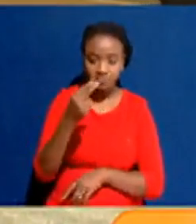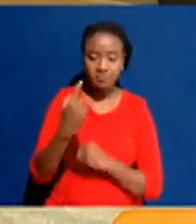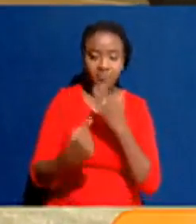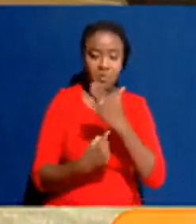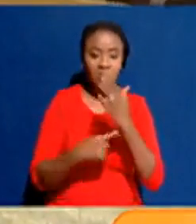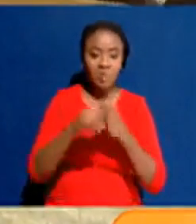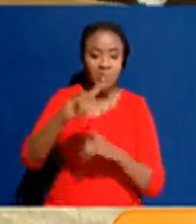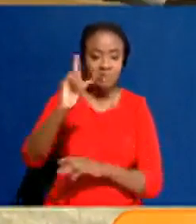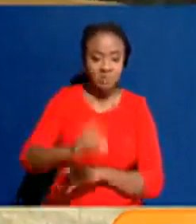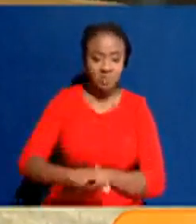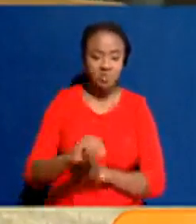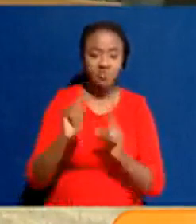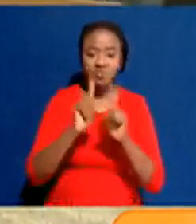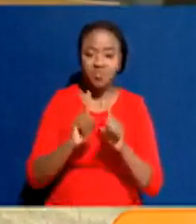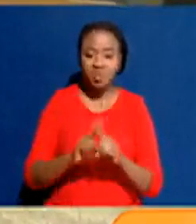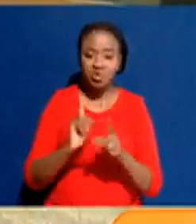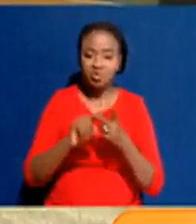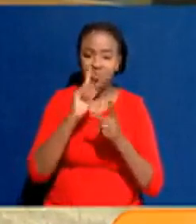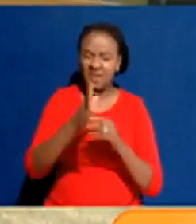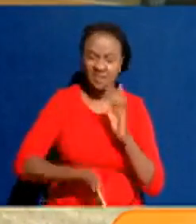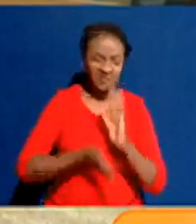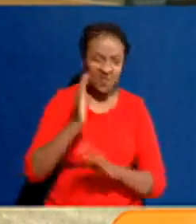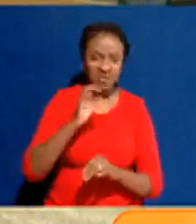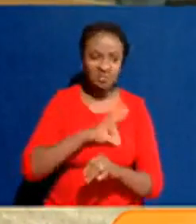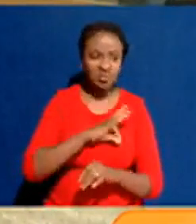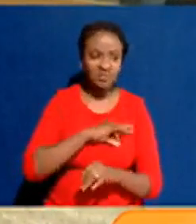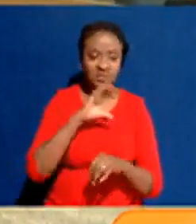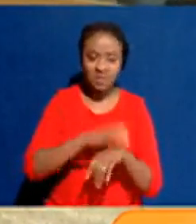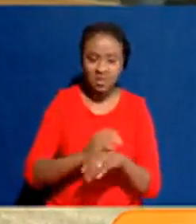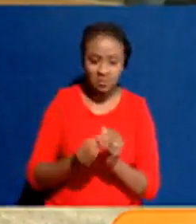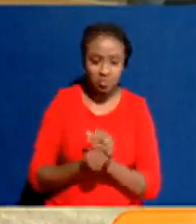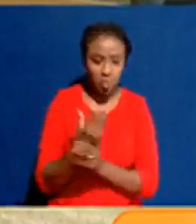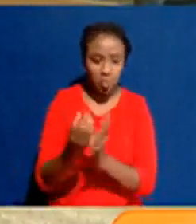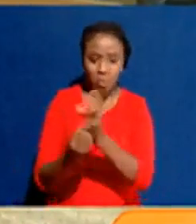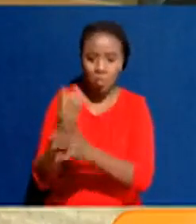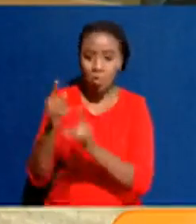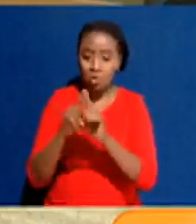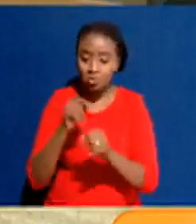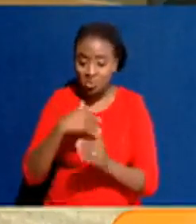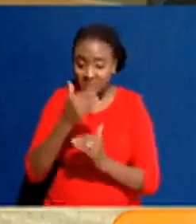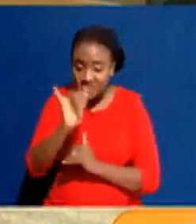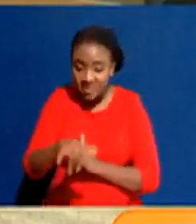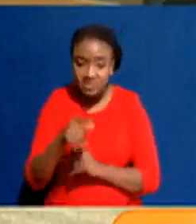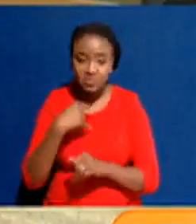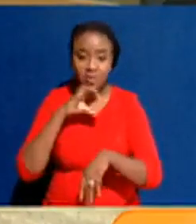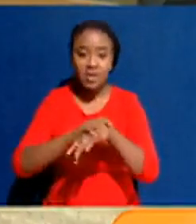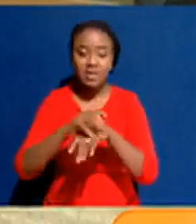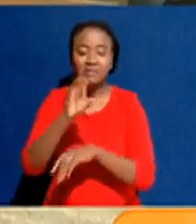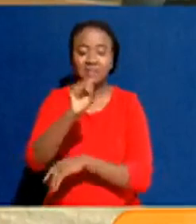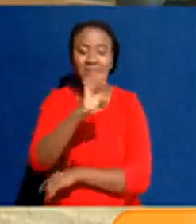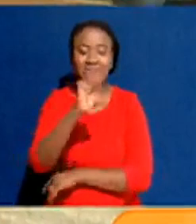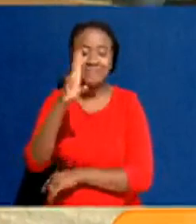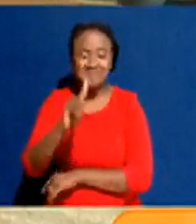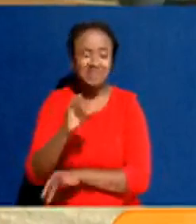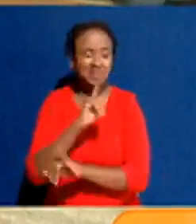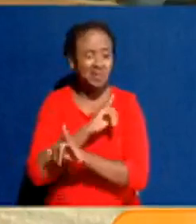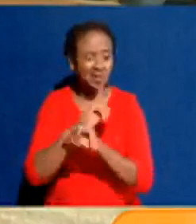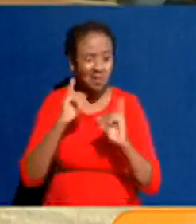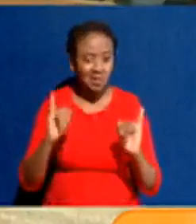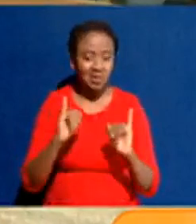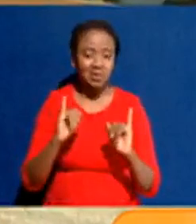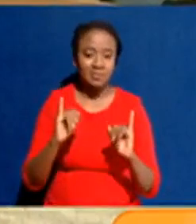cost, number two, it's extremely rapid, and number three, we are getting clean seed that is true to type. True to type here, we're talking about the